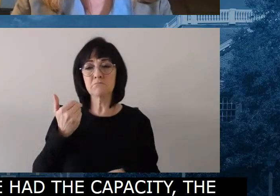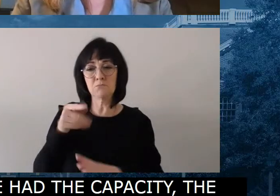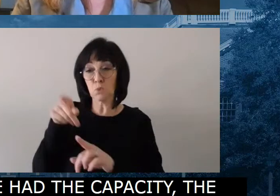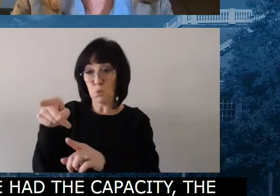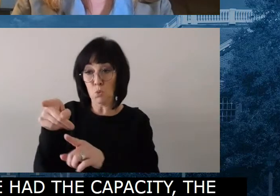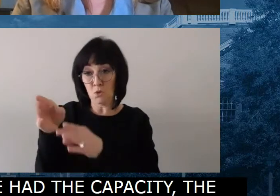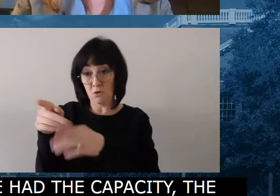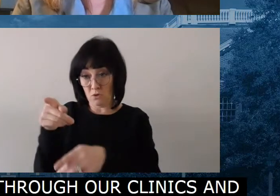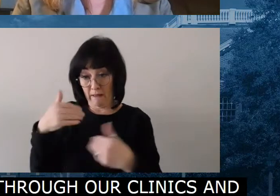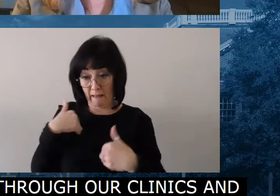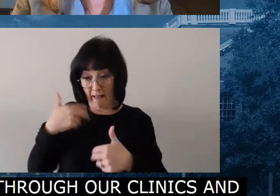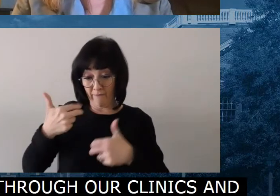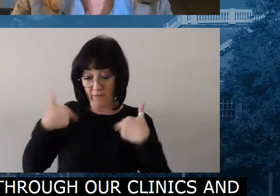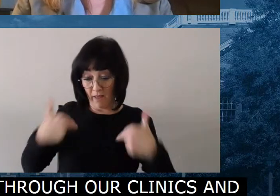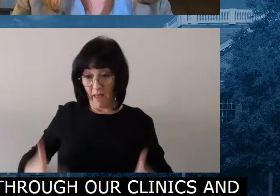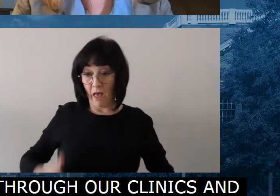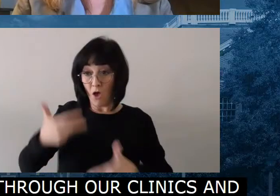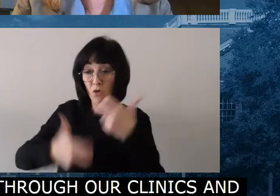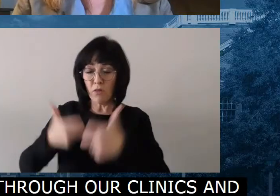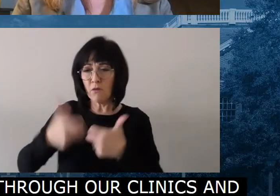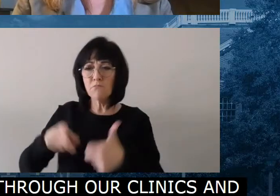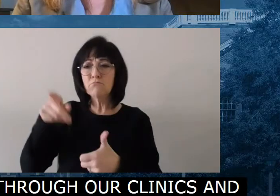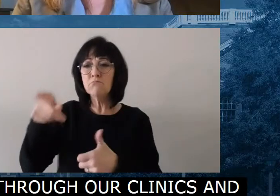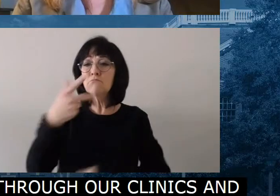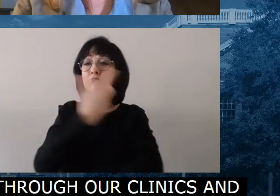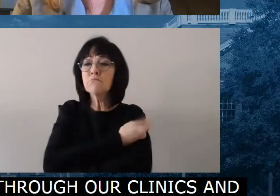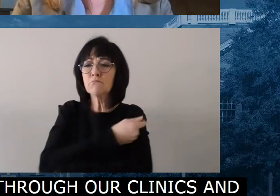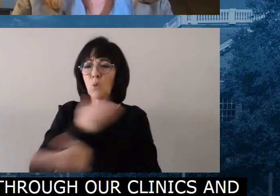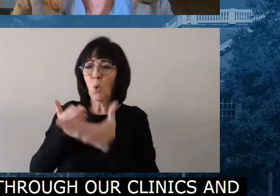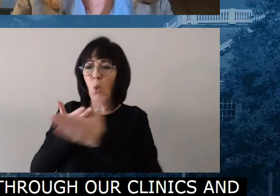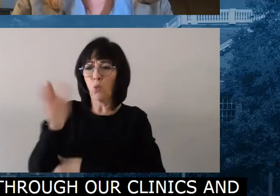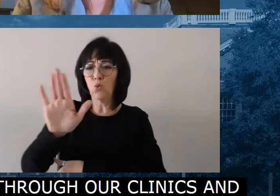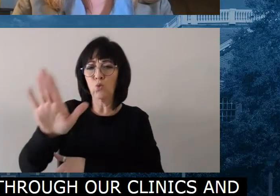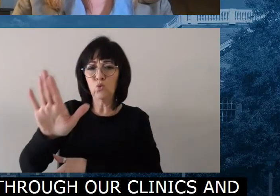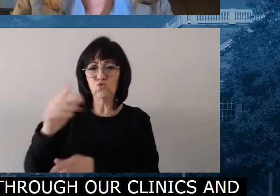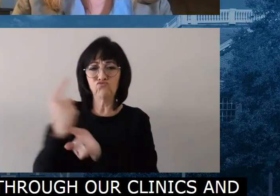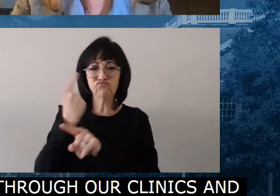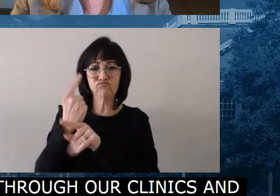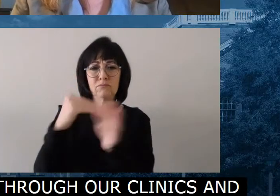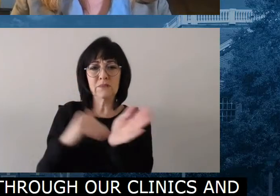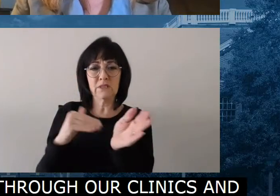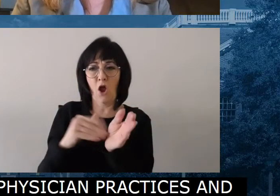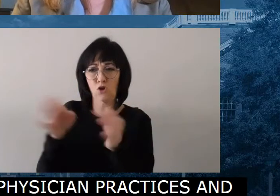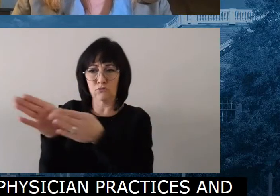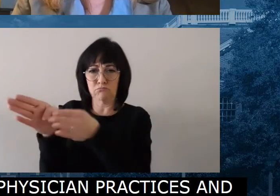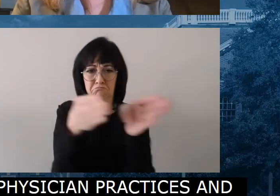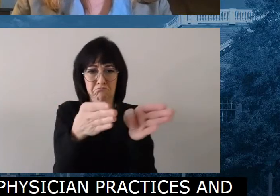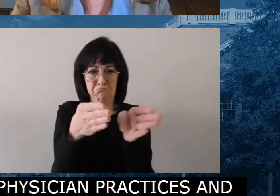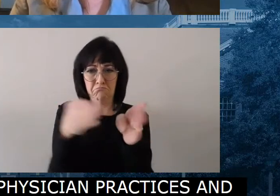their own physicians, hospital systems. And we asked those providers to take up that